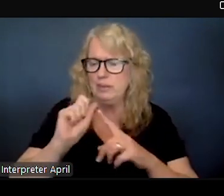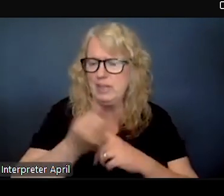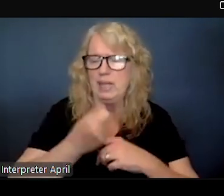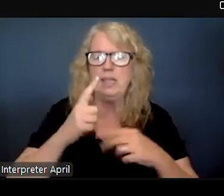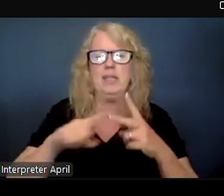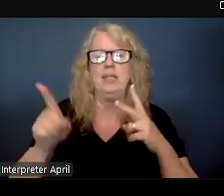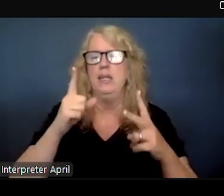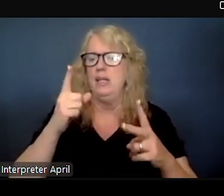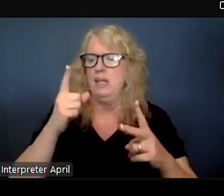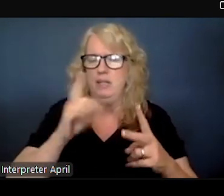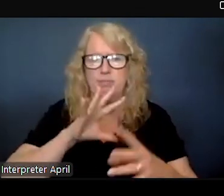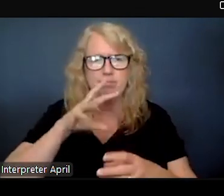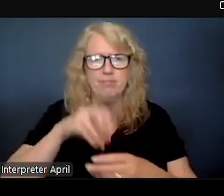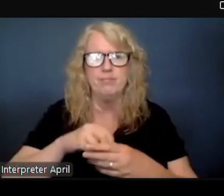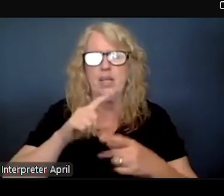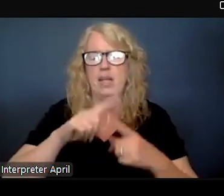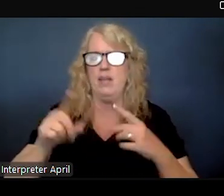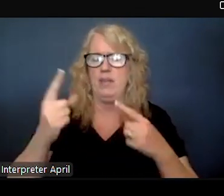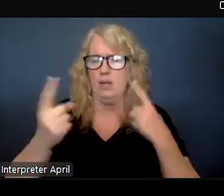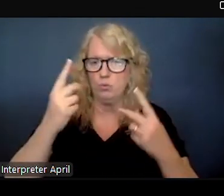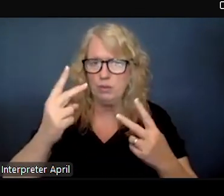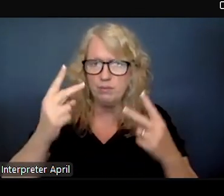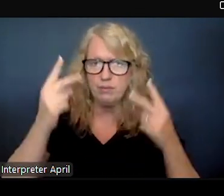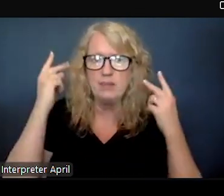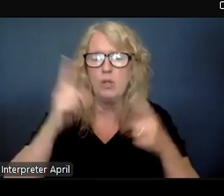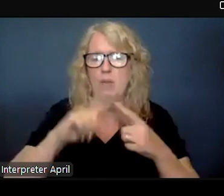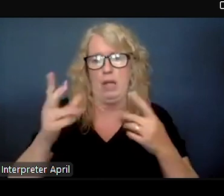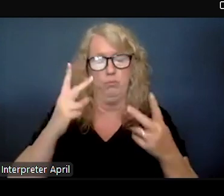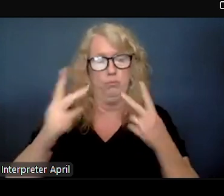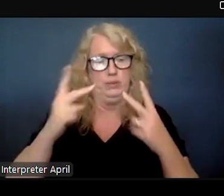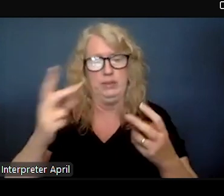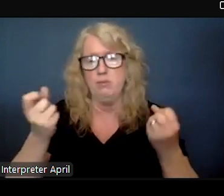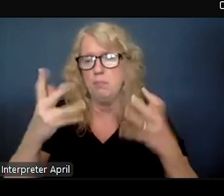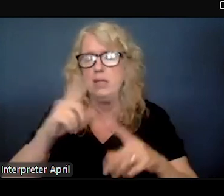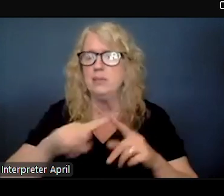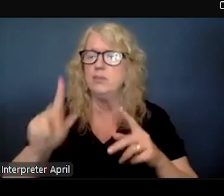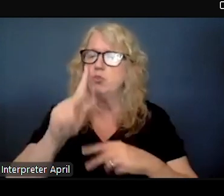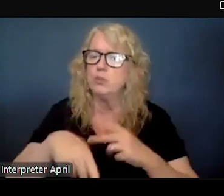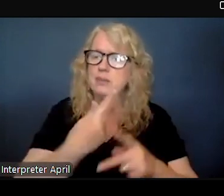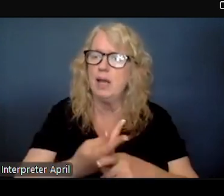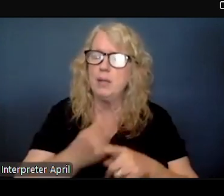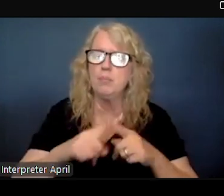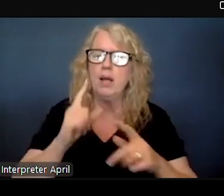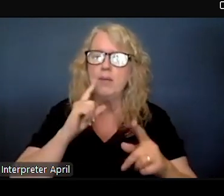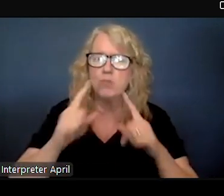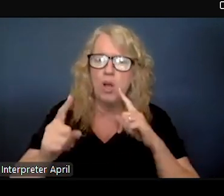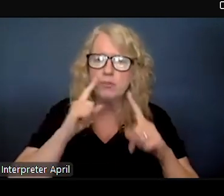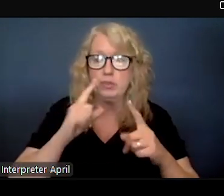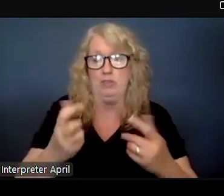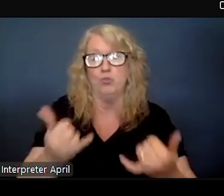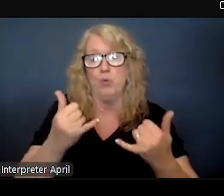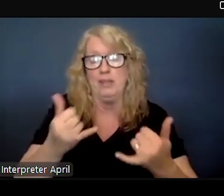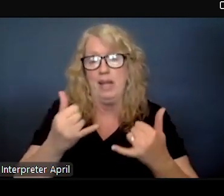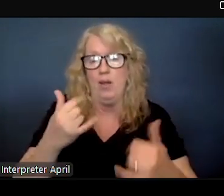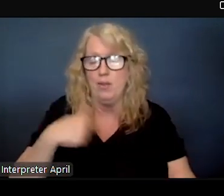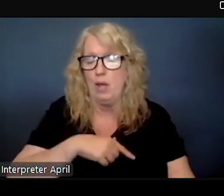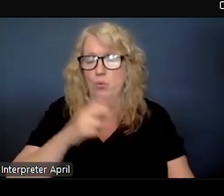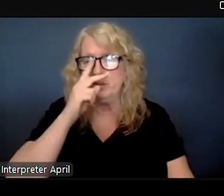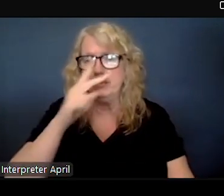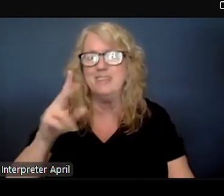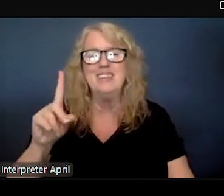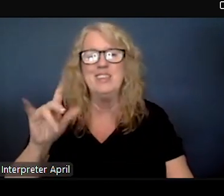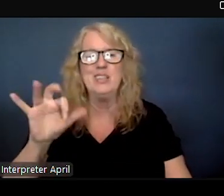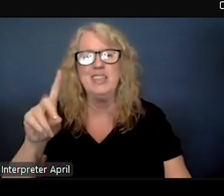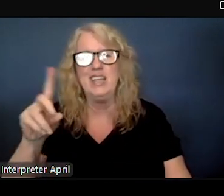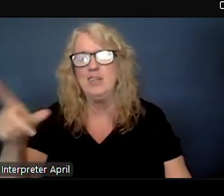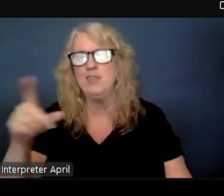motivation, engagement, and reflection. And this is something that we see in a lot of different types of conversational chatbots right now. And David, I'll have you